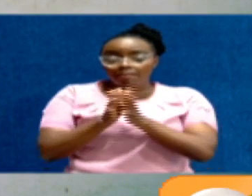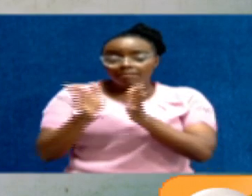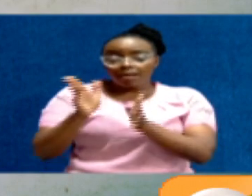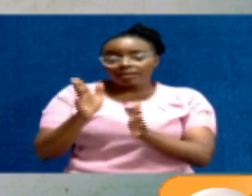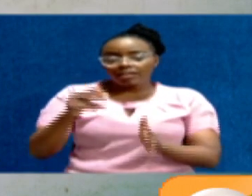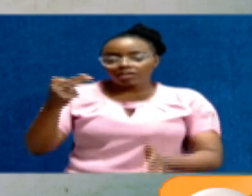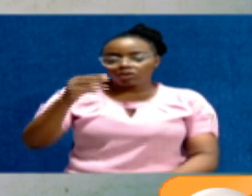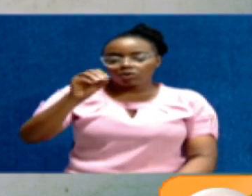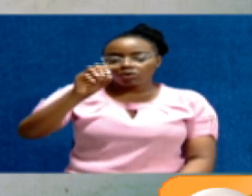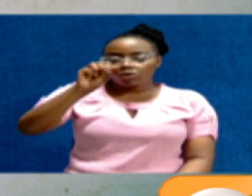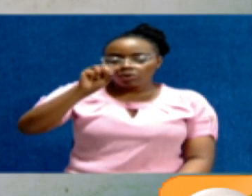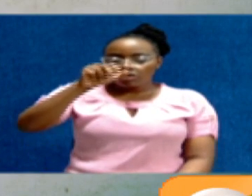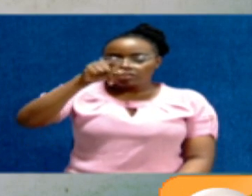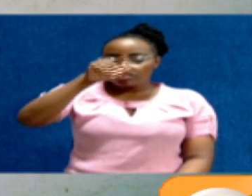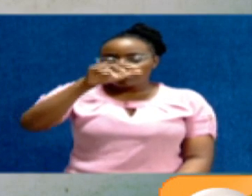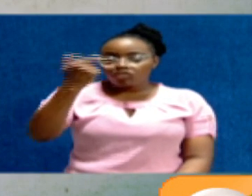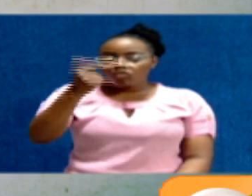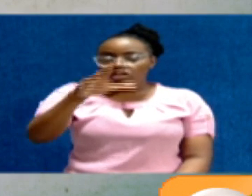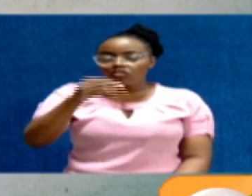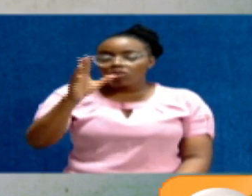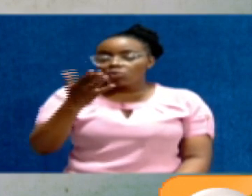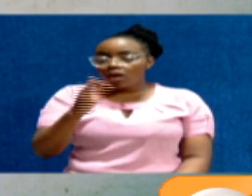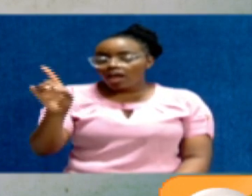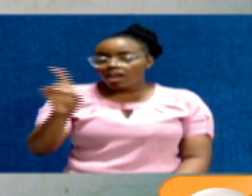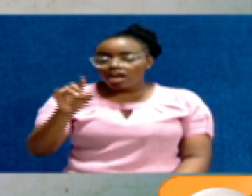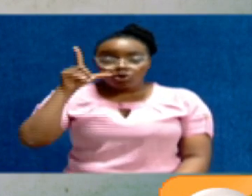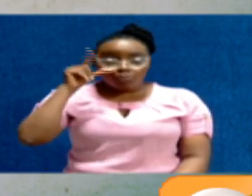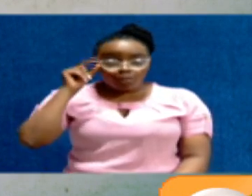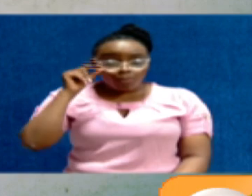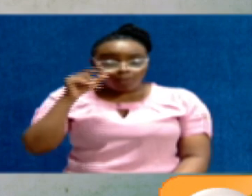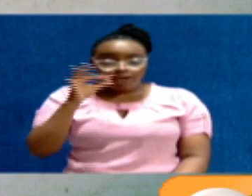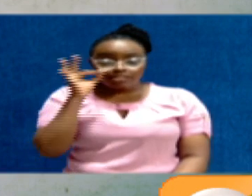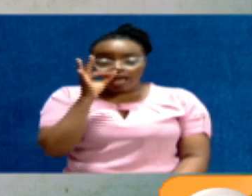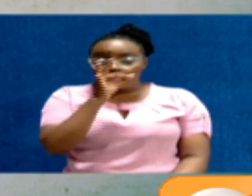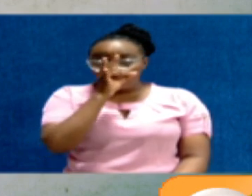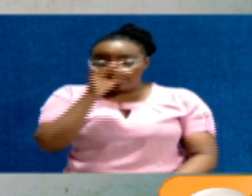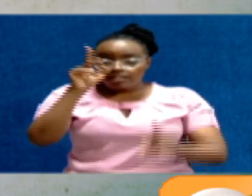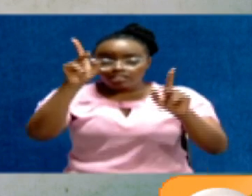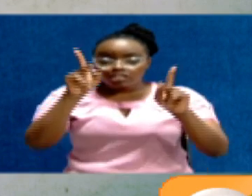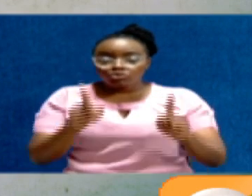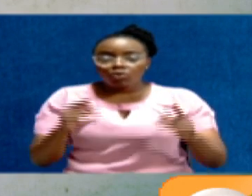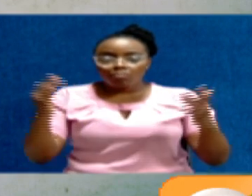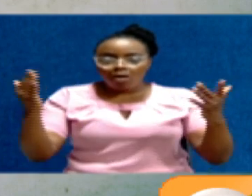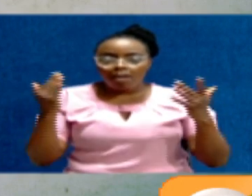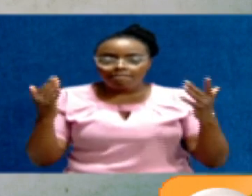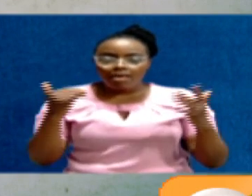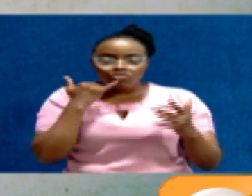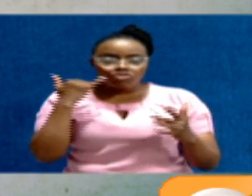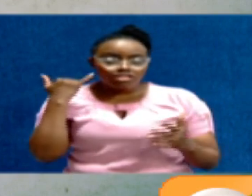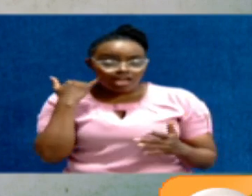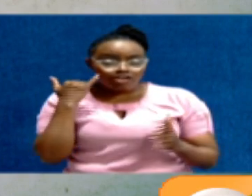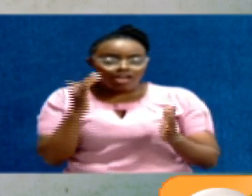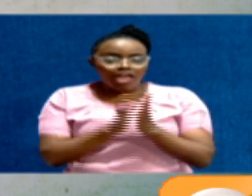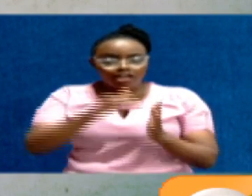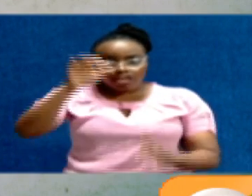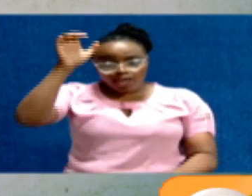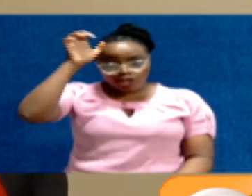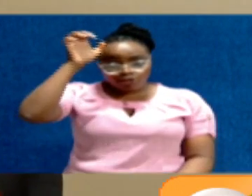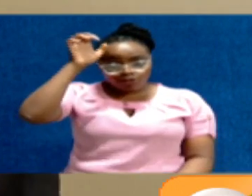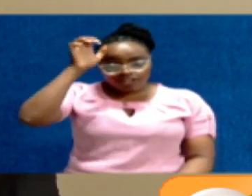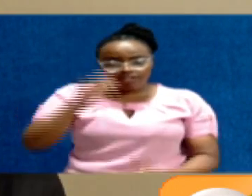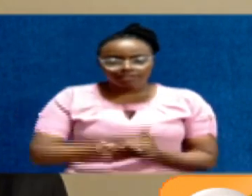Public hospices in the country are only found in Nairobi, Mombasa, Nyeri, Kisumu, Meru, Nakuru, and